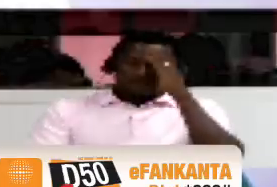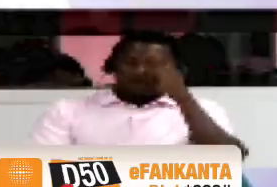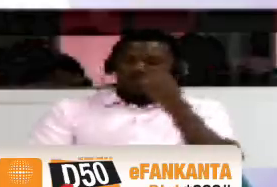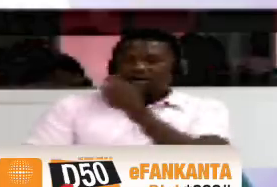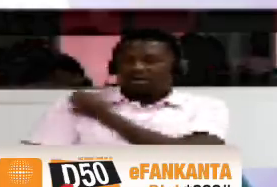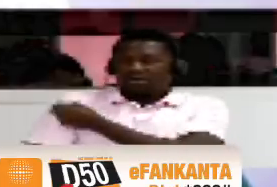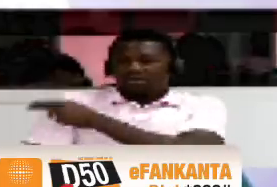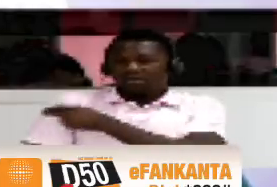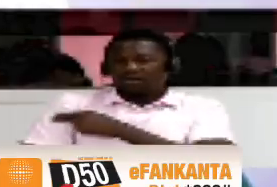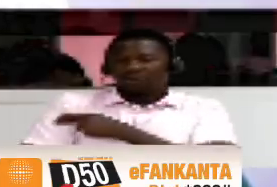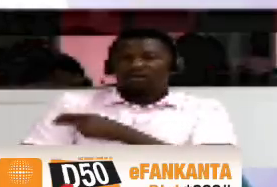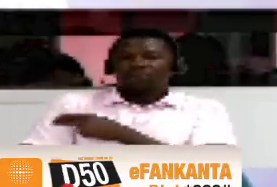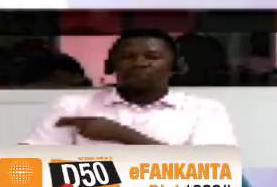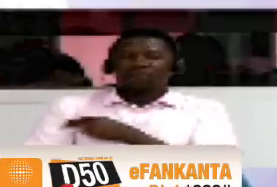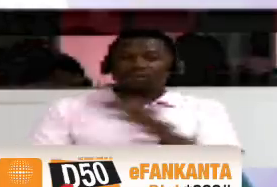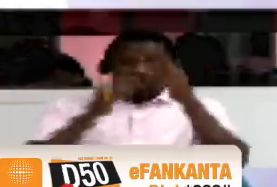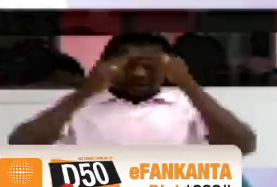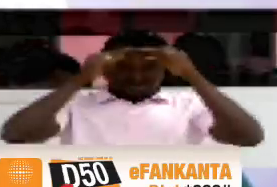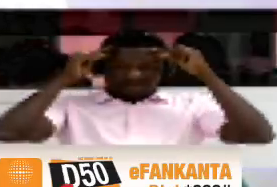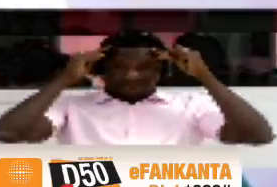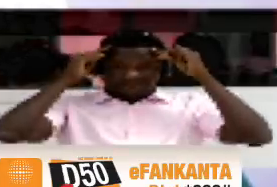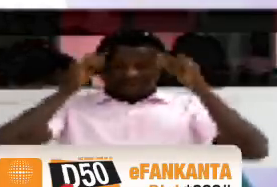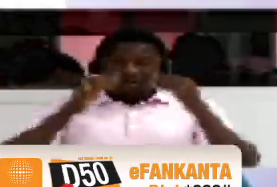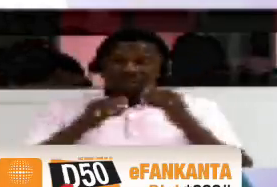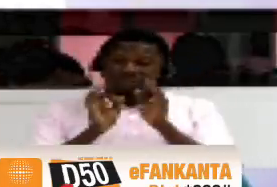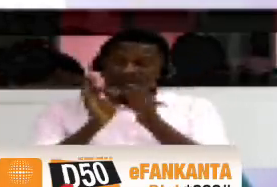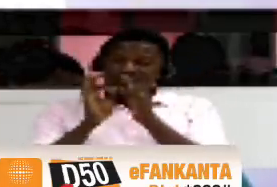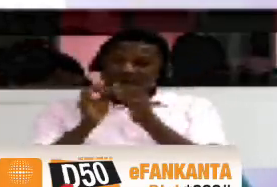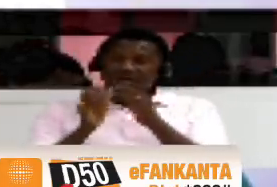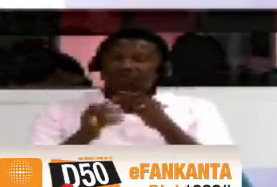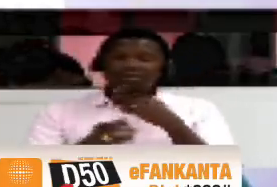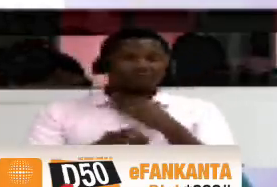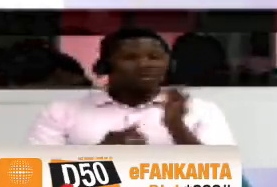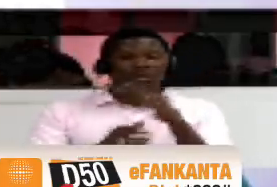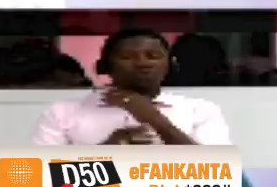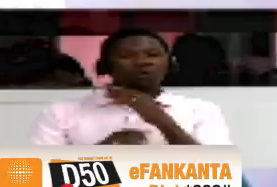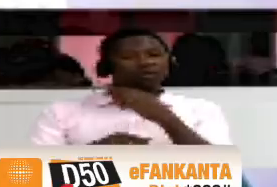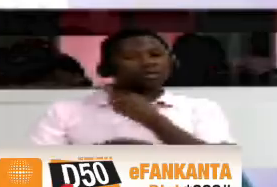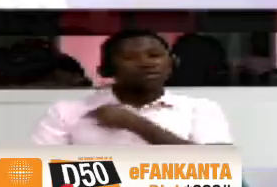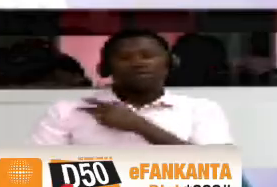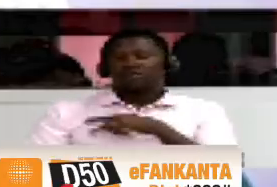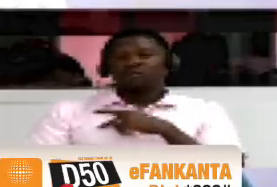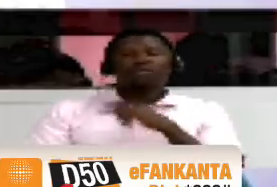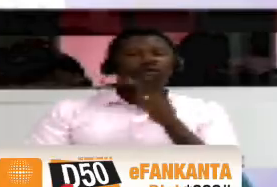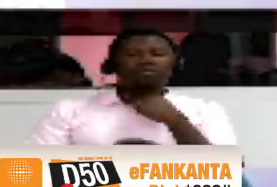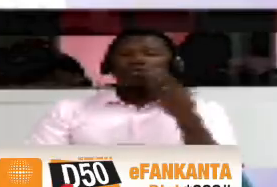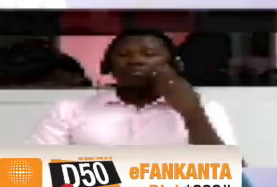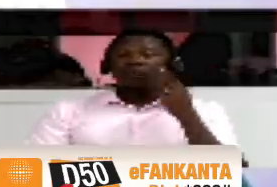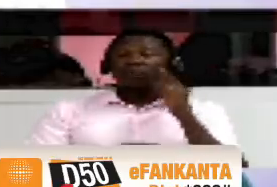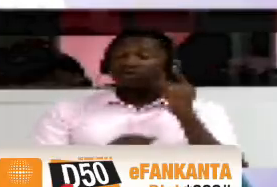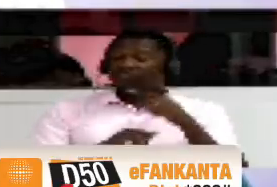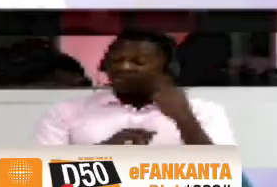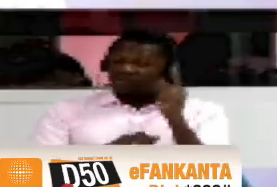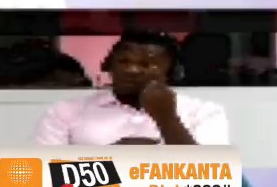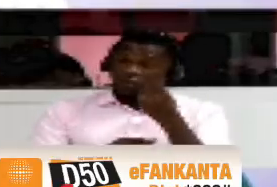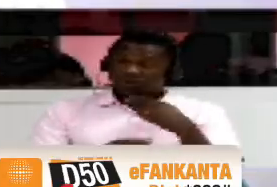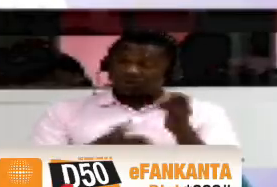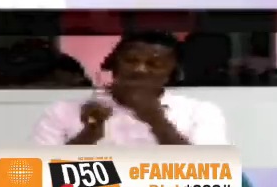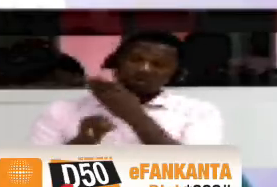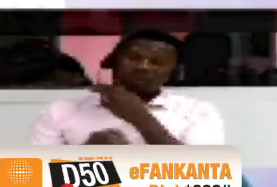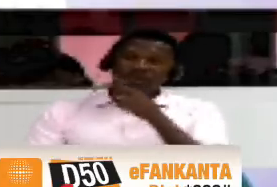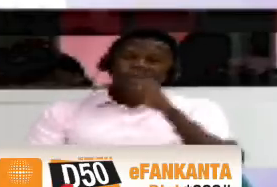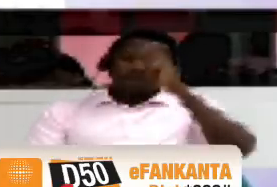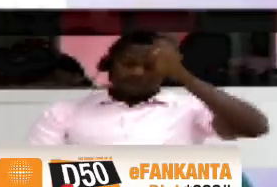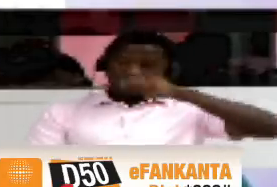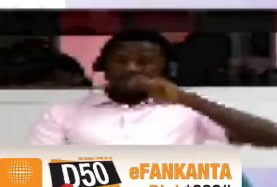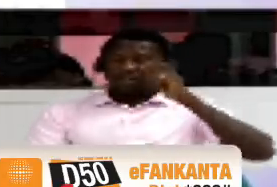him, they can't treat him until when he comes, when he reports the matter to Brikama Police Station, and which he did. Because when I asked him, he confirmed